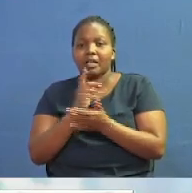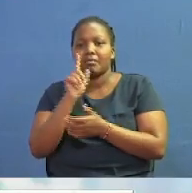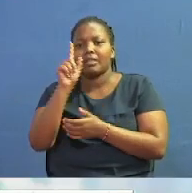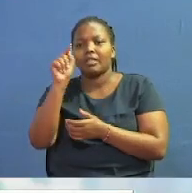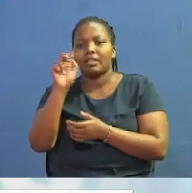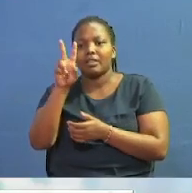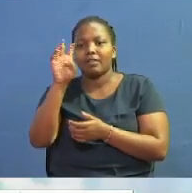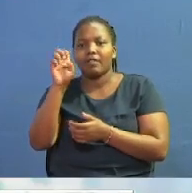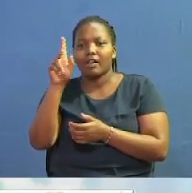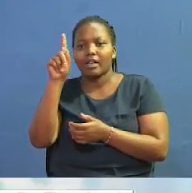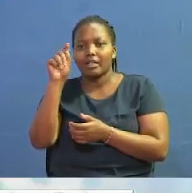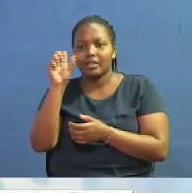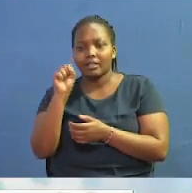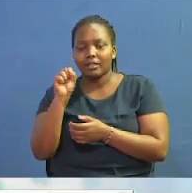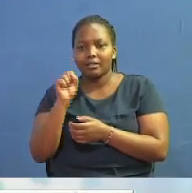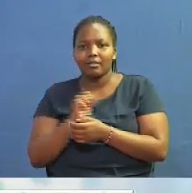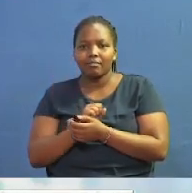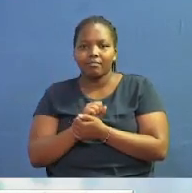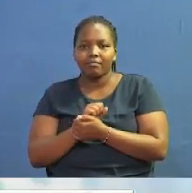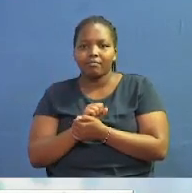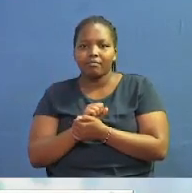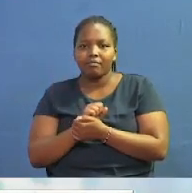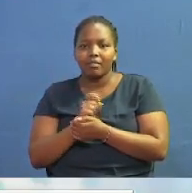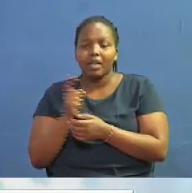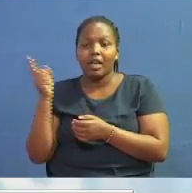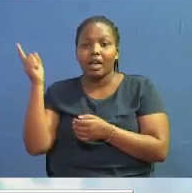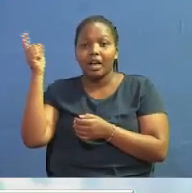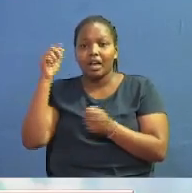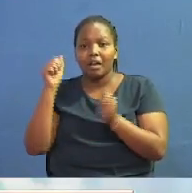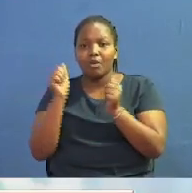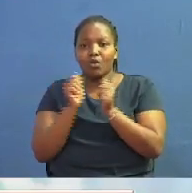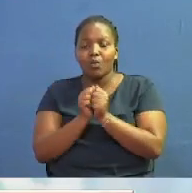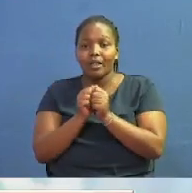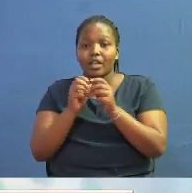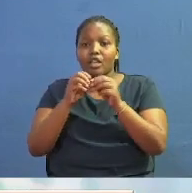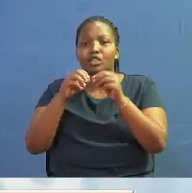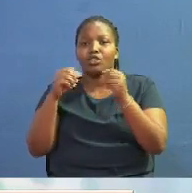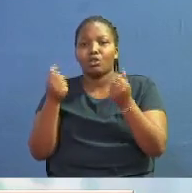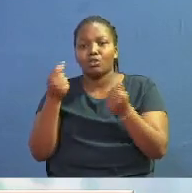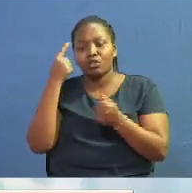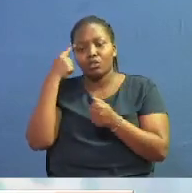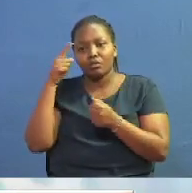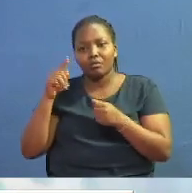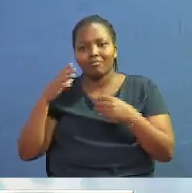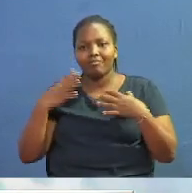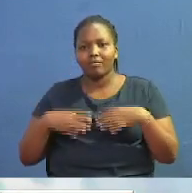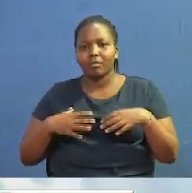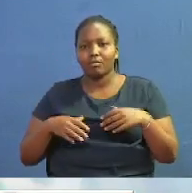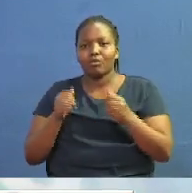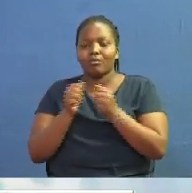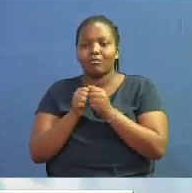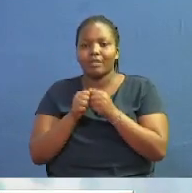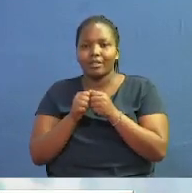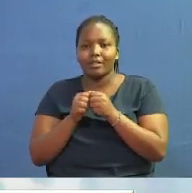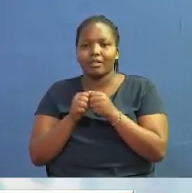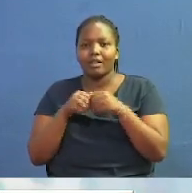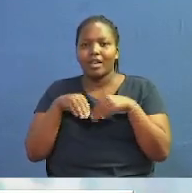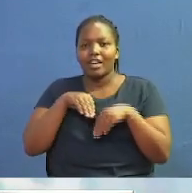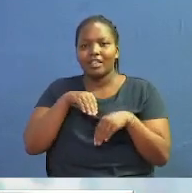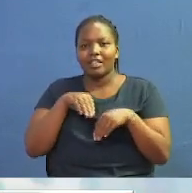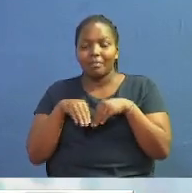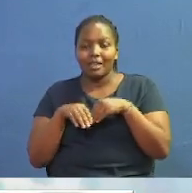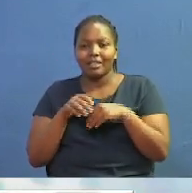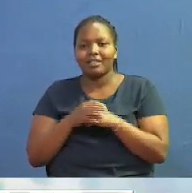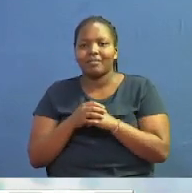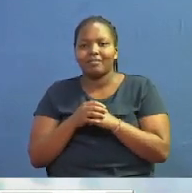TVETs. Some TVETs are also coming up with solutions for persons with disabilities. I've seen TVETs